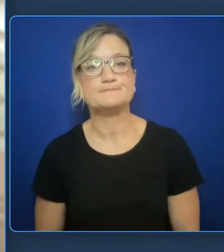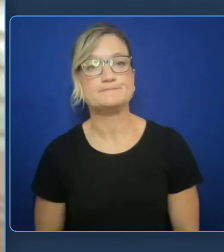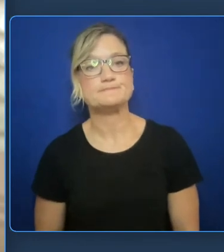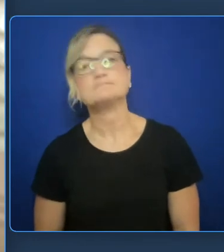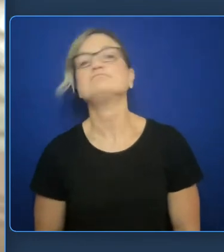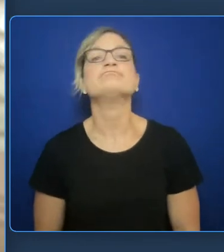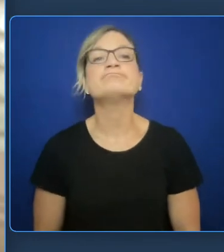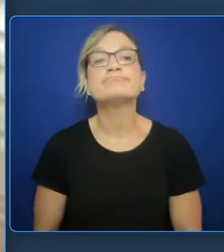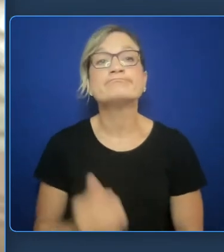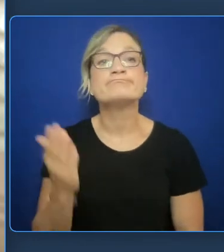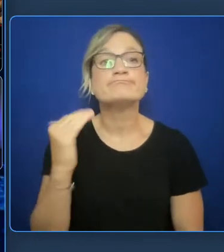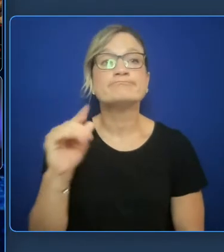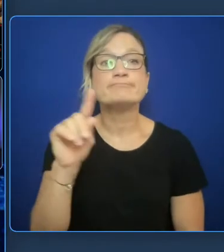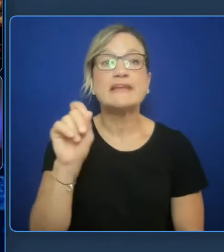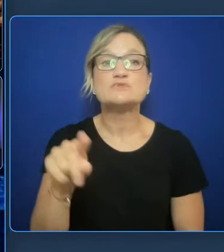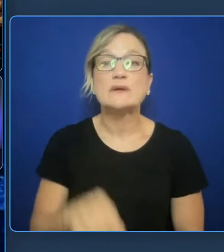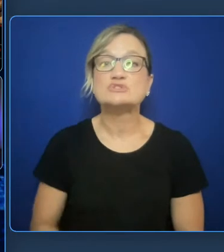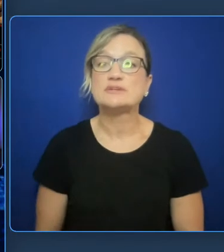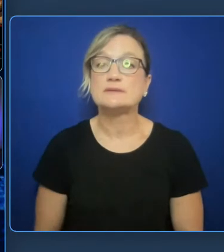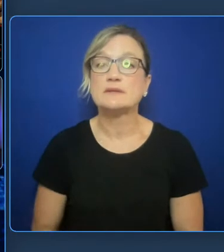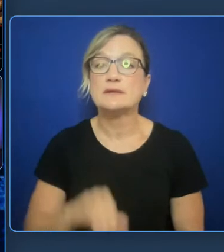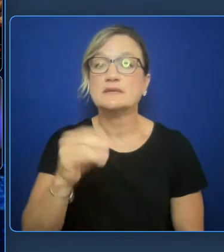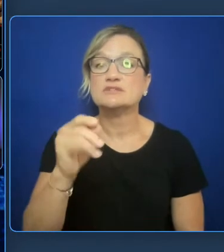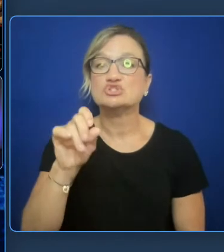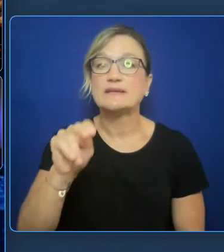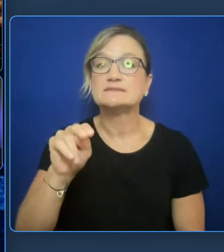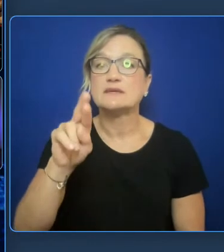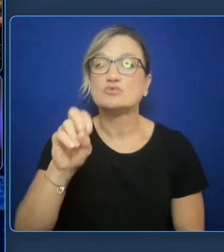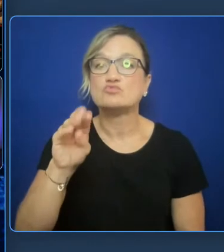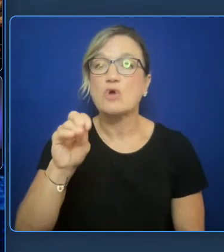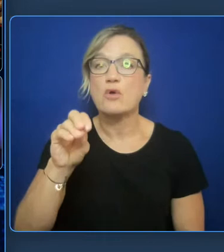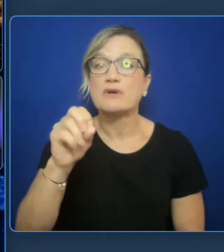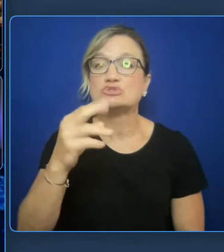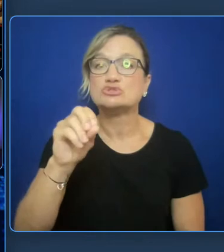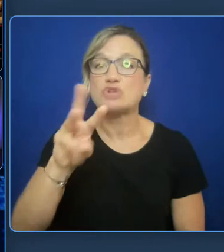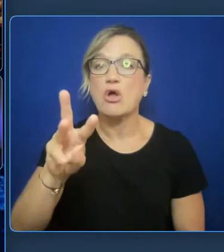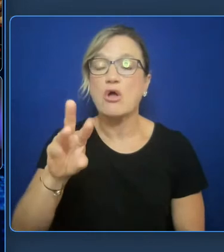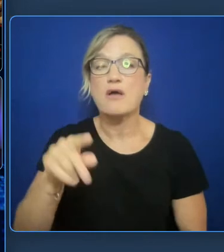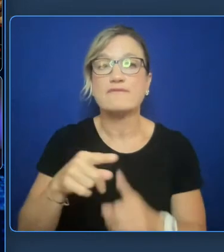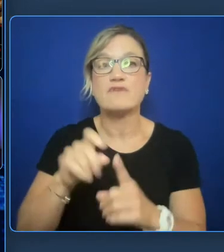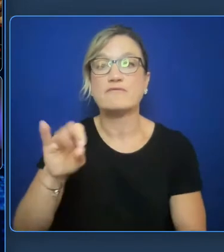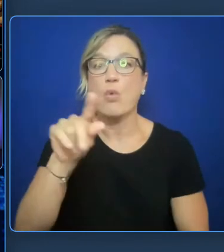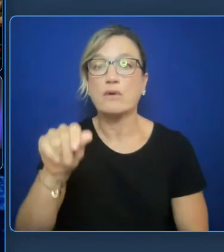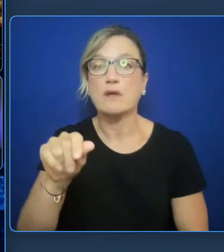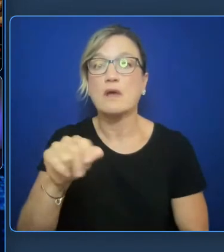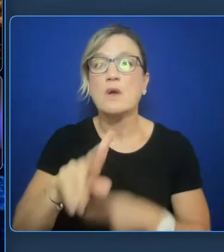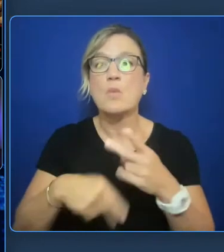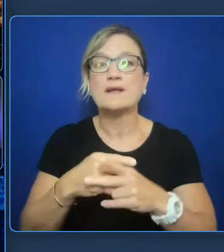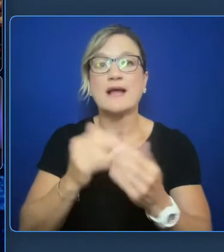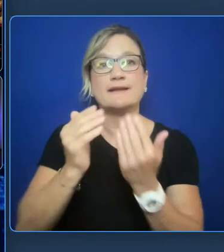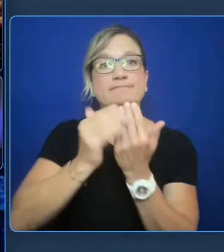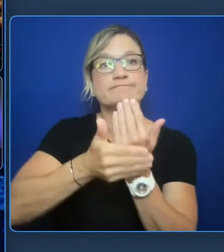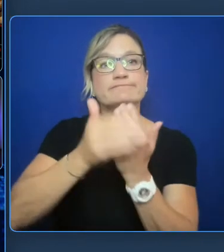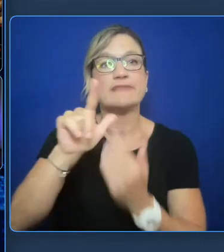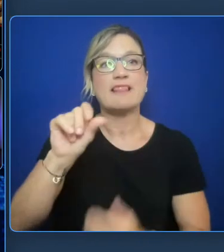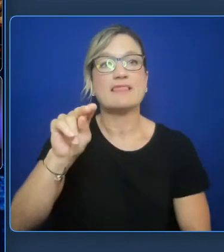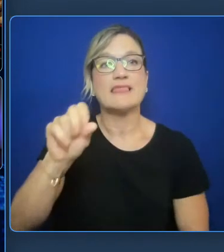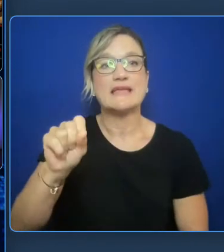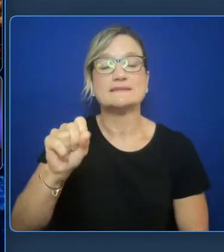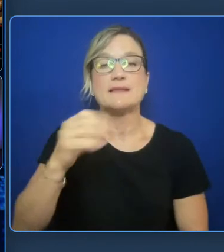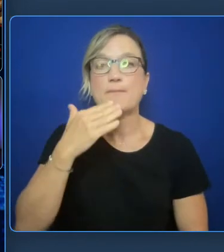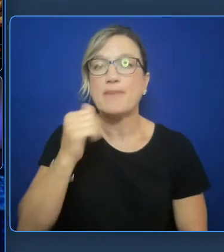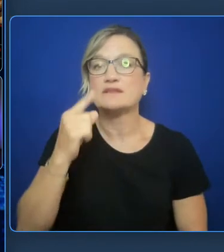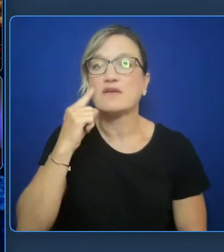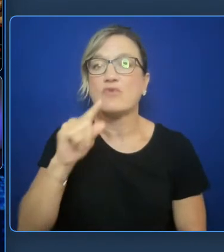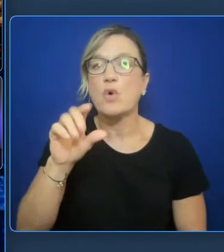Very good. Next question. From Jason Robertshaw in Sarasota, Florida, what kind of lens would be best for a Sony